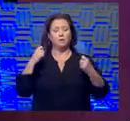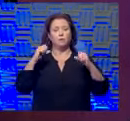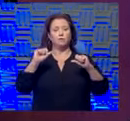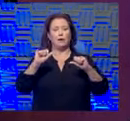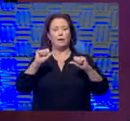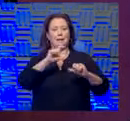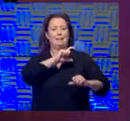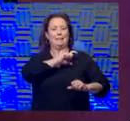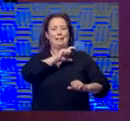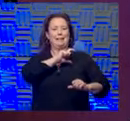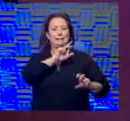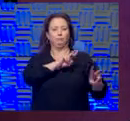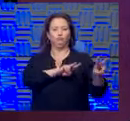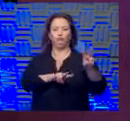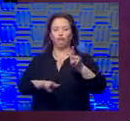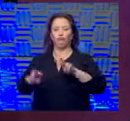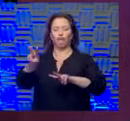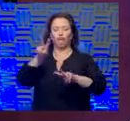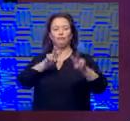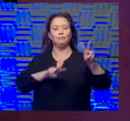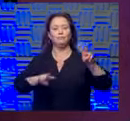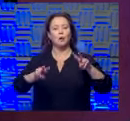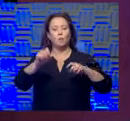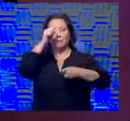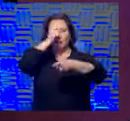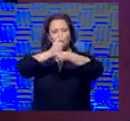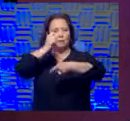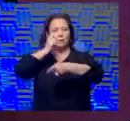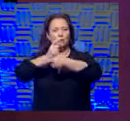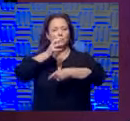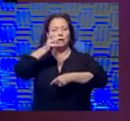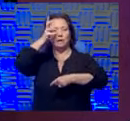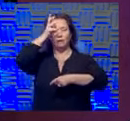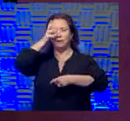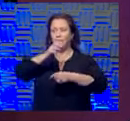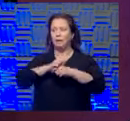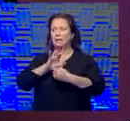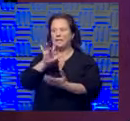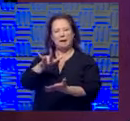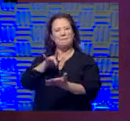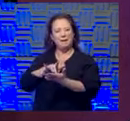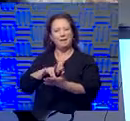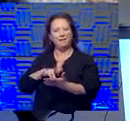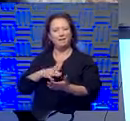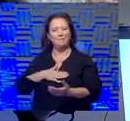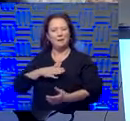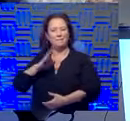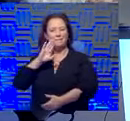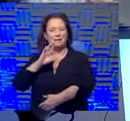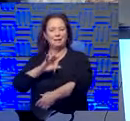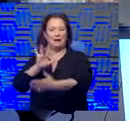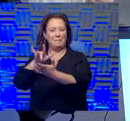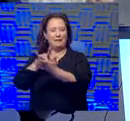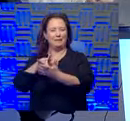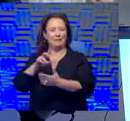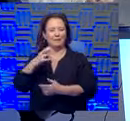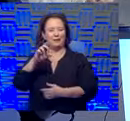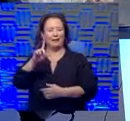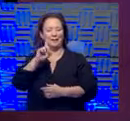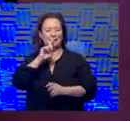hallway police. And when their siblings or their parents, We call them my middle child in our yeah, house. that's right. We all have one of those. Yes,